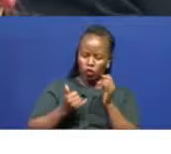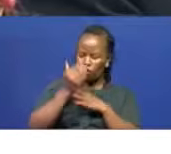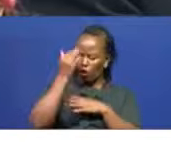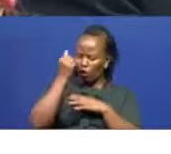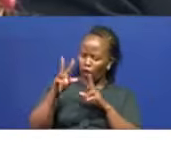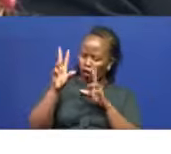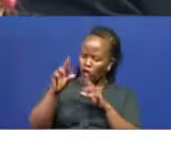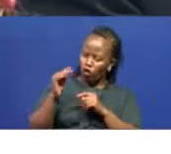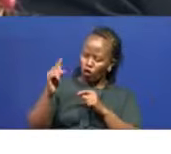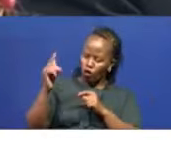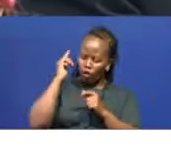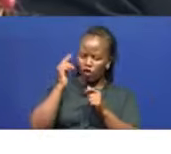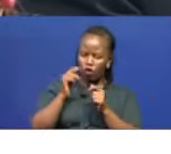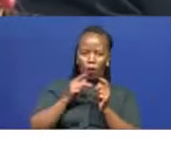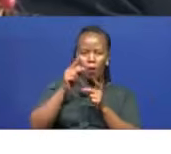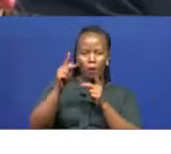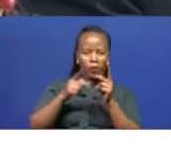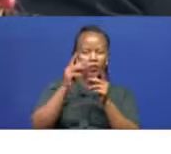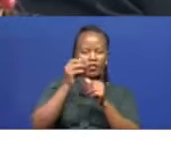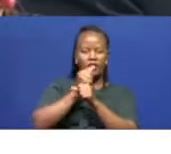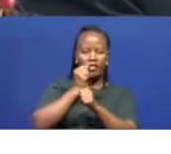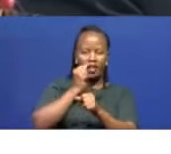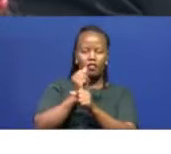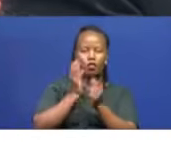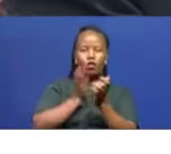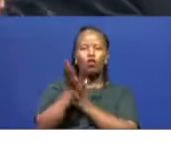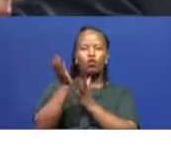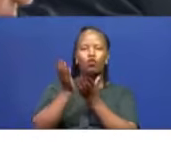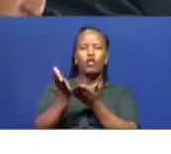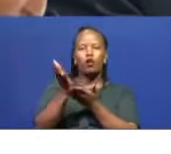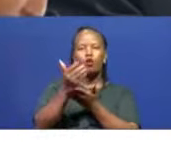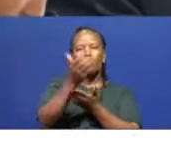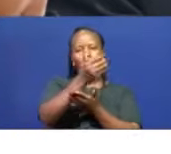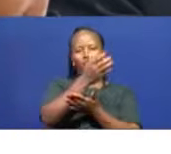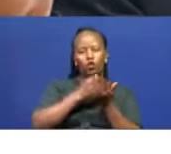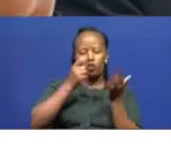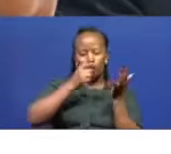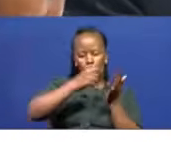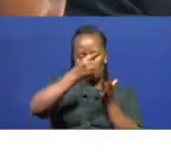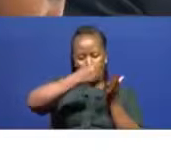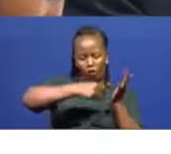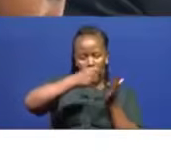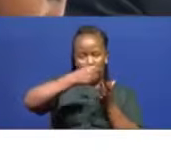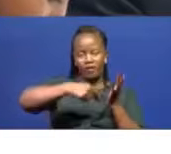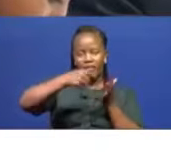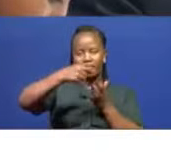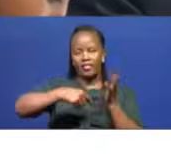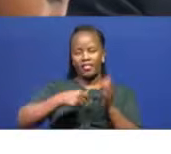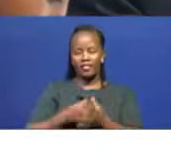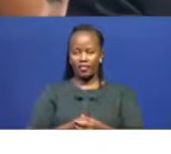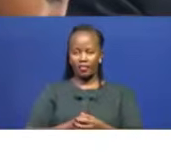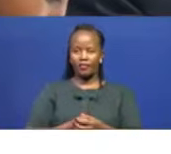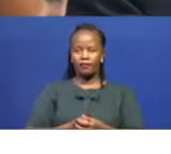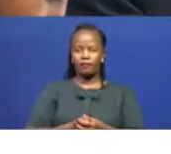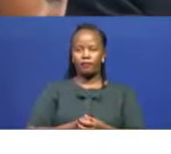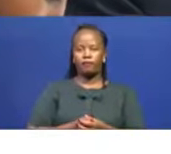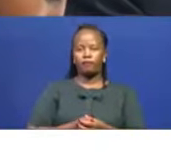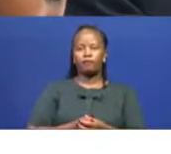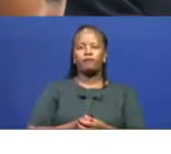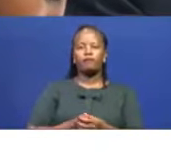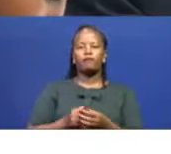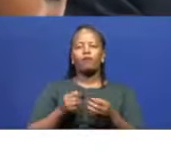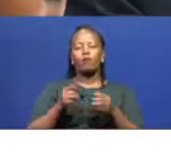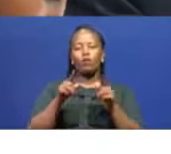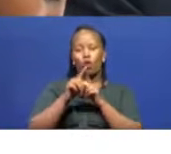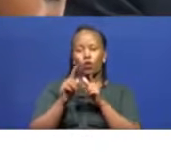framework exists on the collection of signatures in support of an impeachment motion.